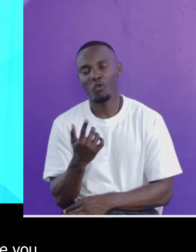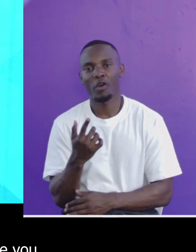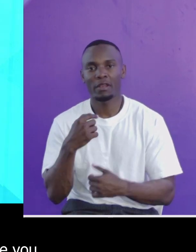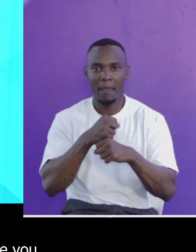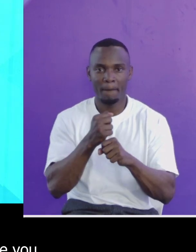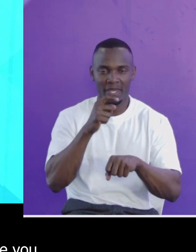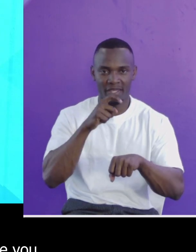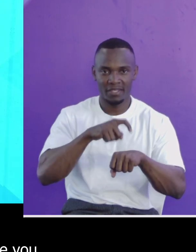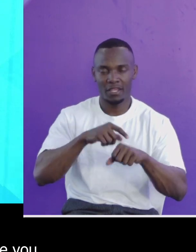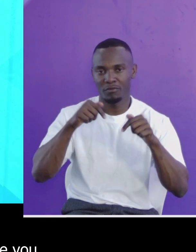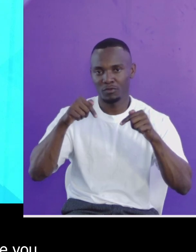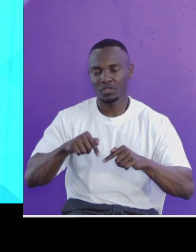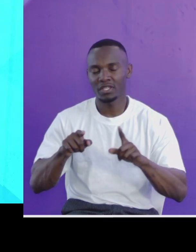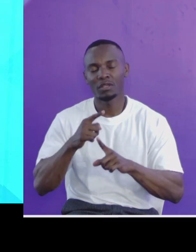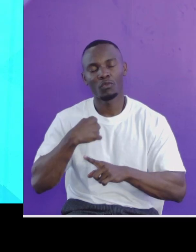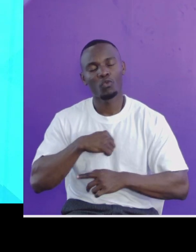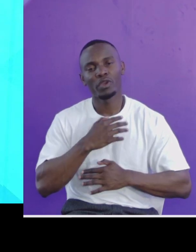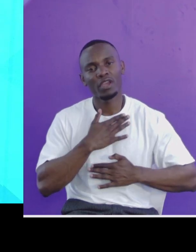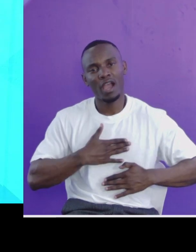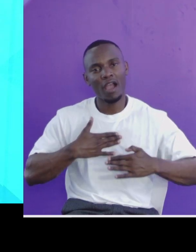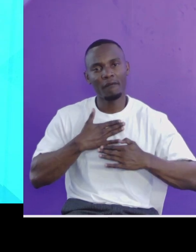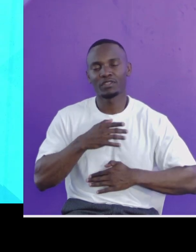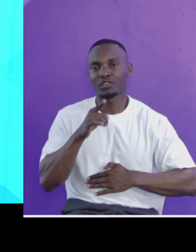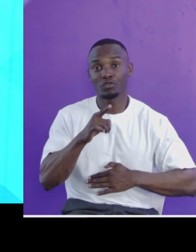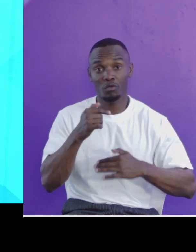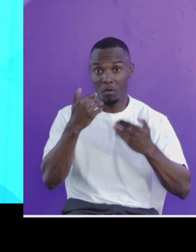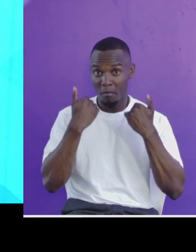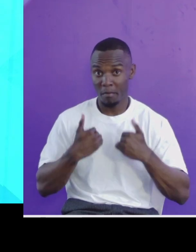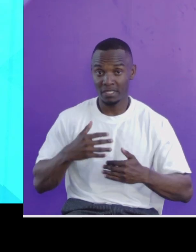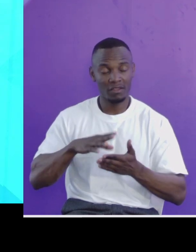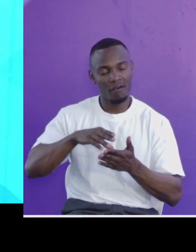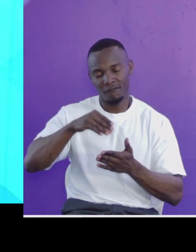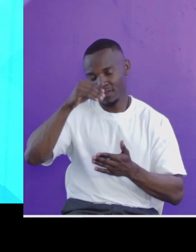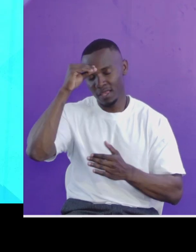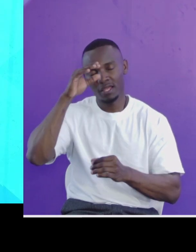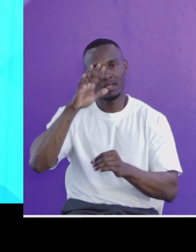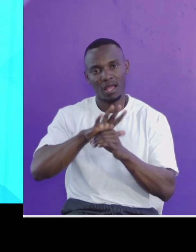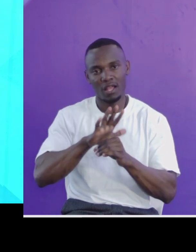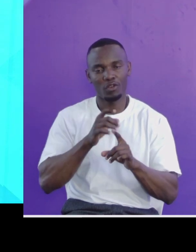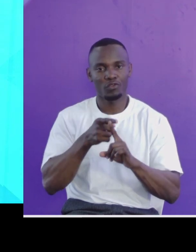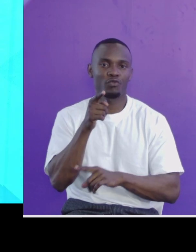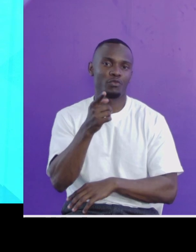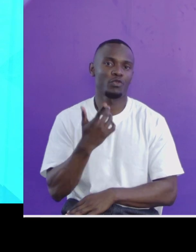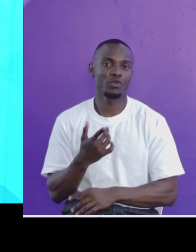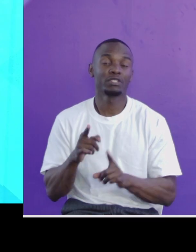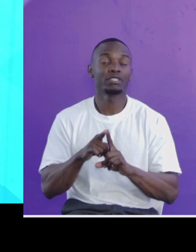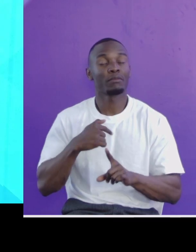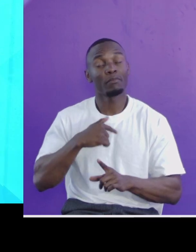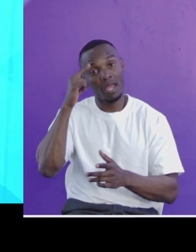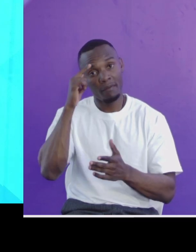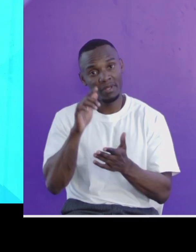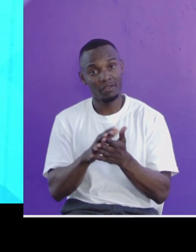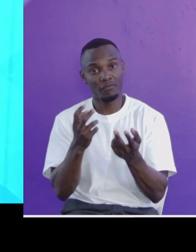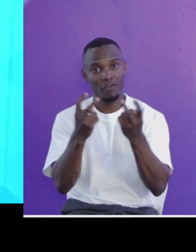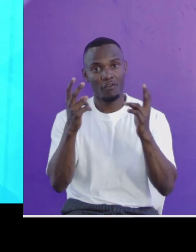we want to appreciate you because I've learned a lot from you, and I believe that from our